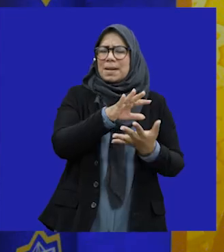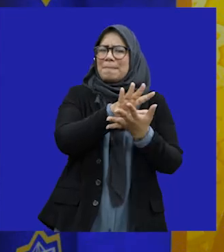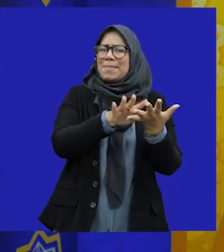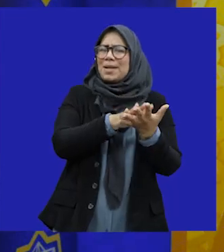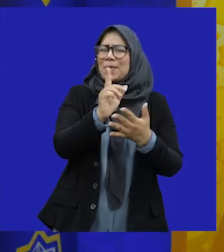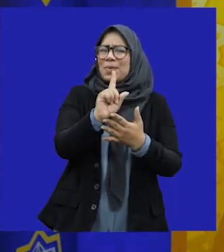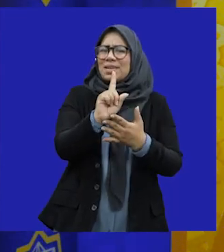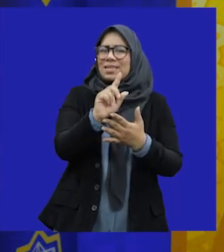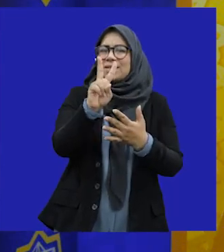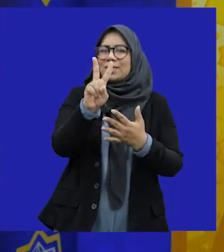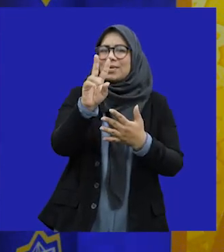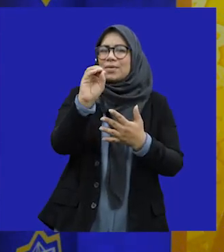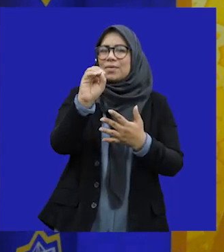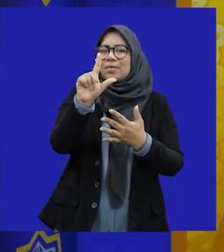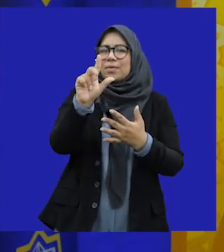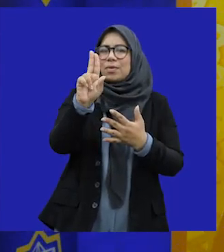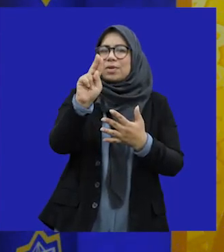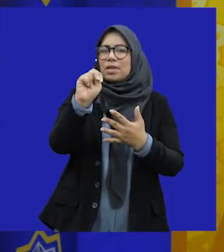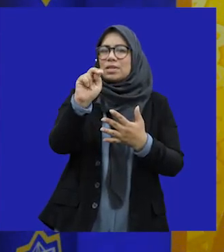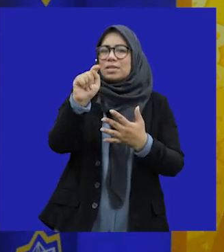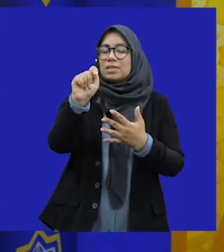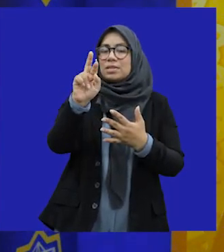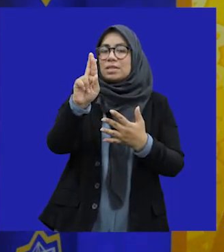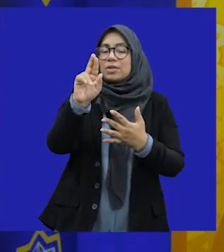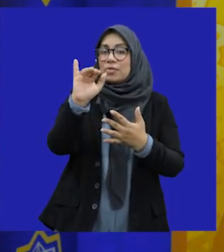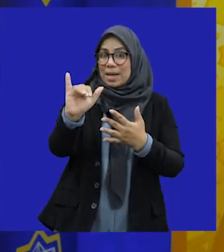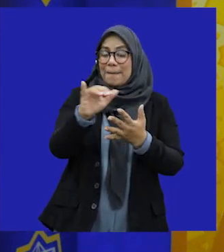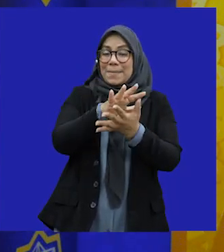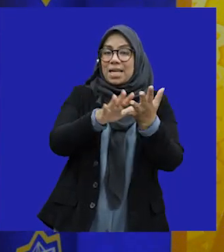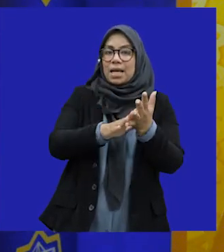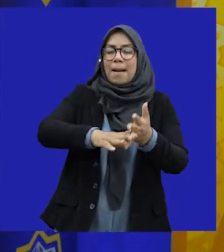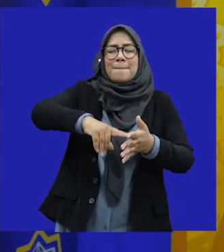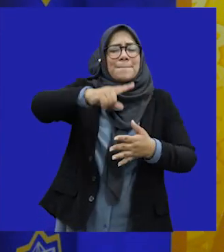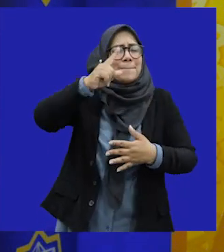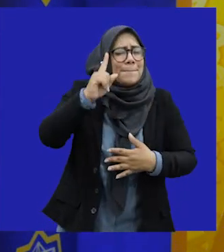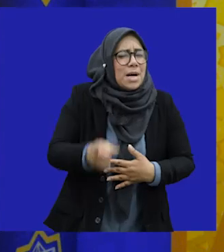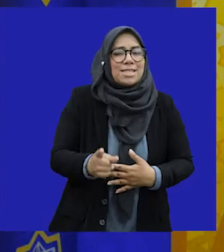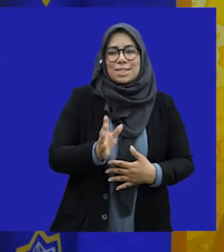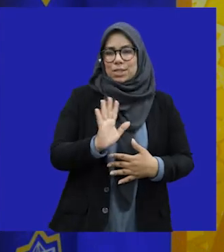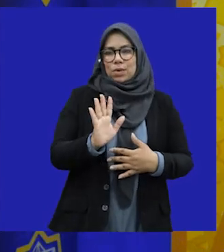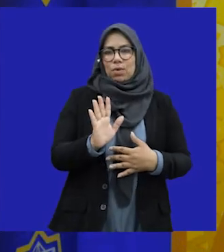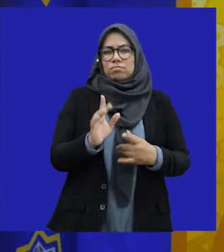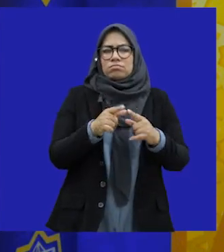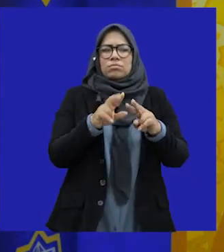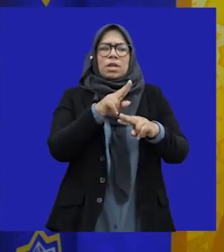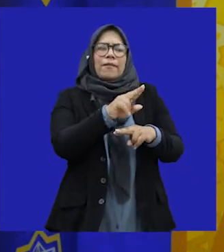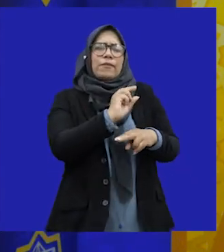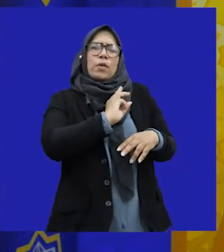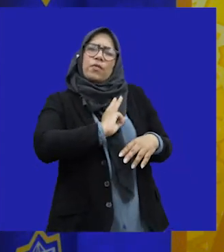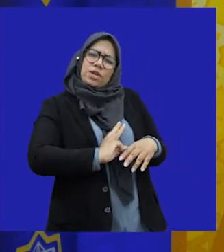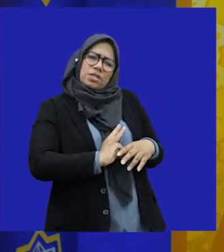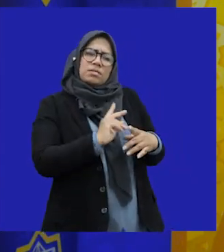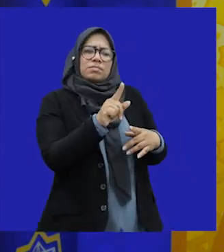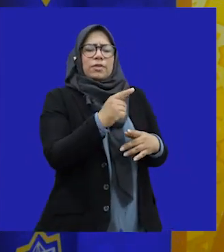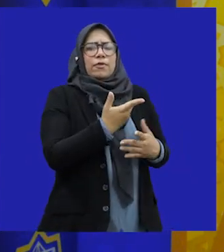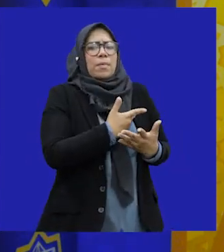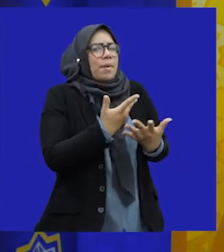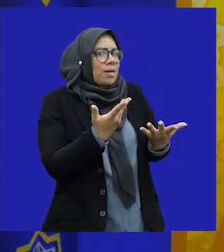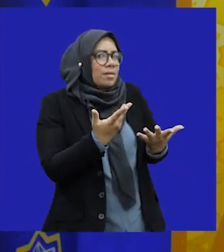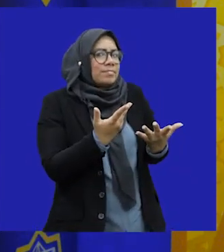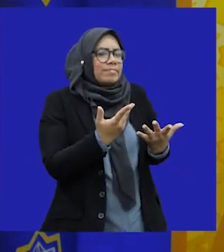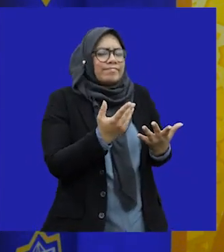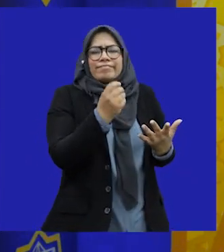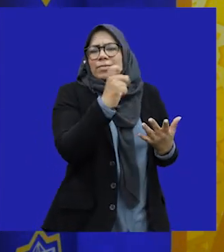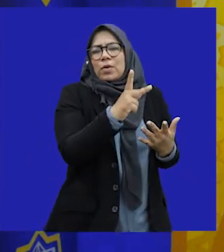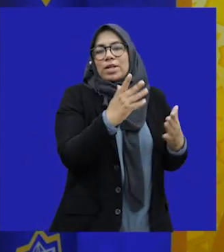means they are not obligatory, meaning if anyone wishes to pray them, they can pray, and if they